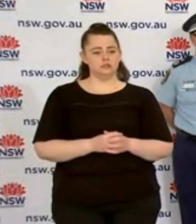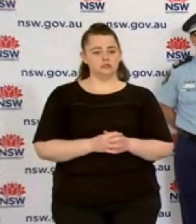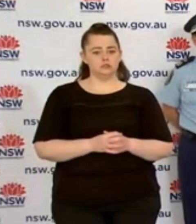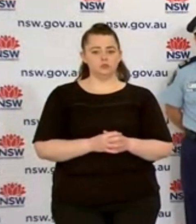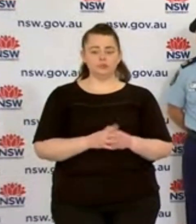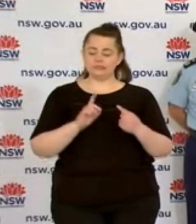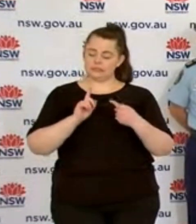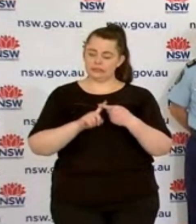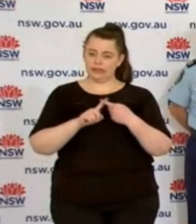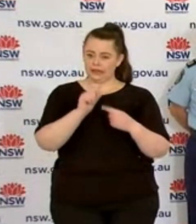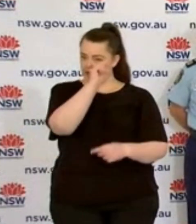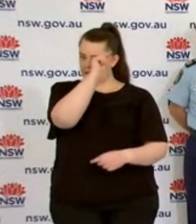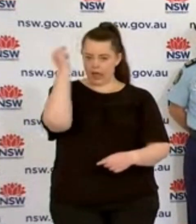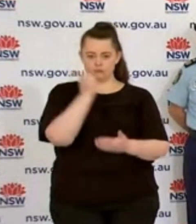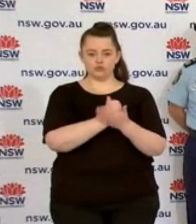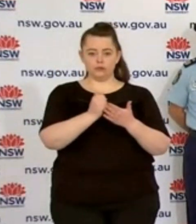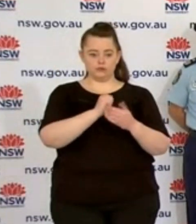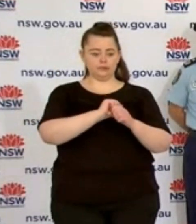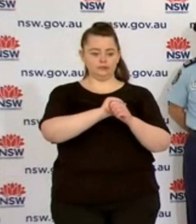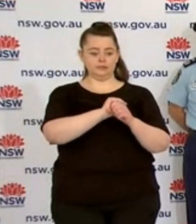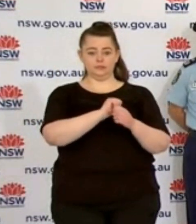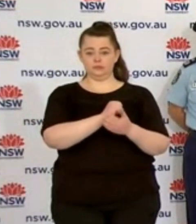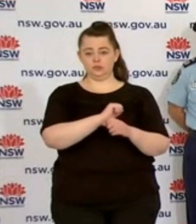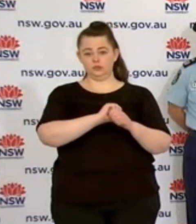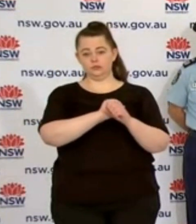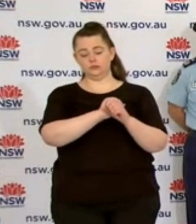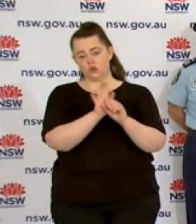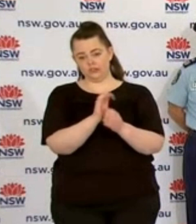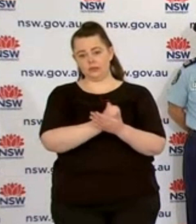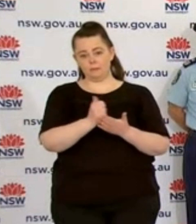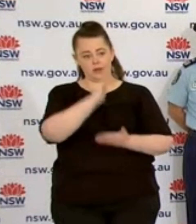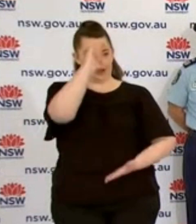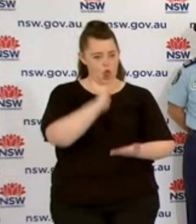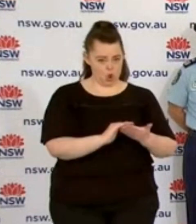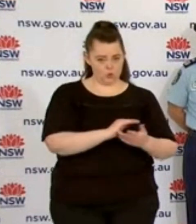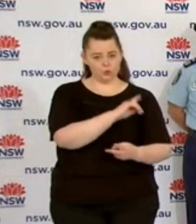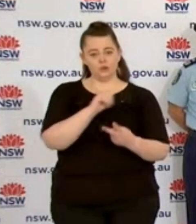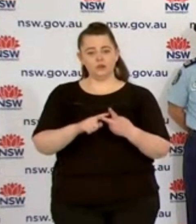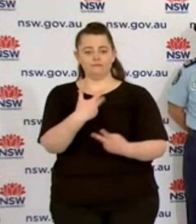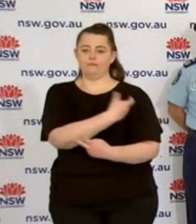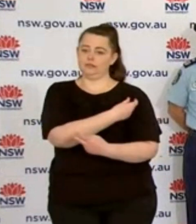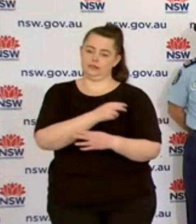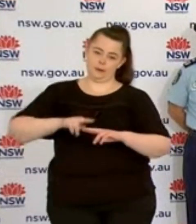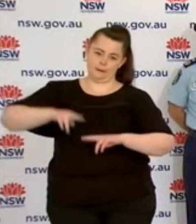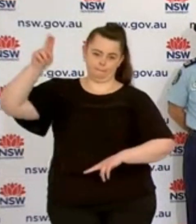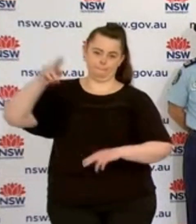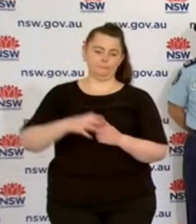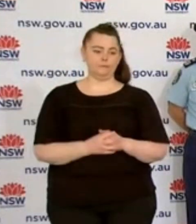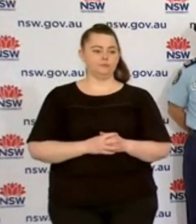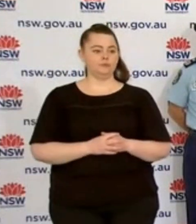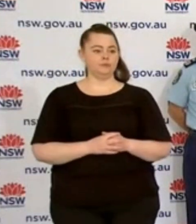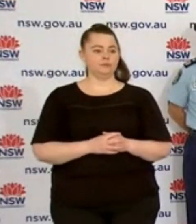as possible and to have vaccination rates as high as possible. And with Delta, the experience of Delta is that no